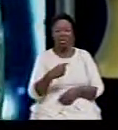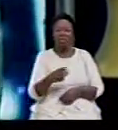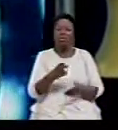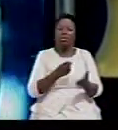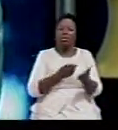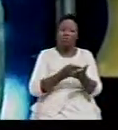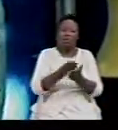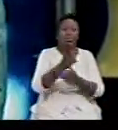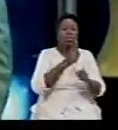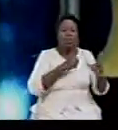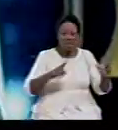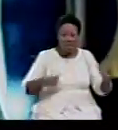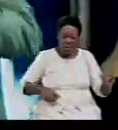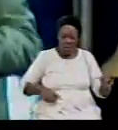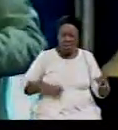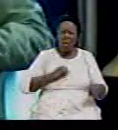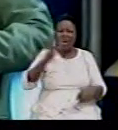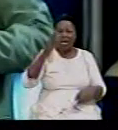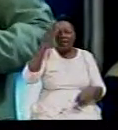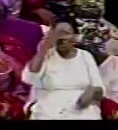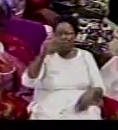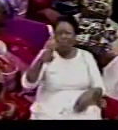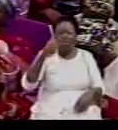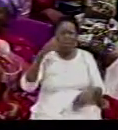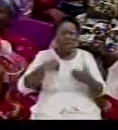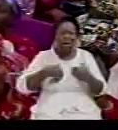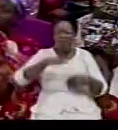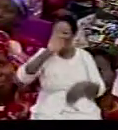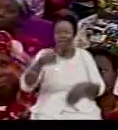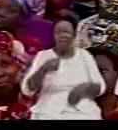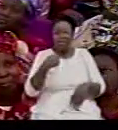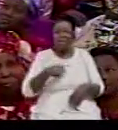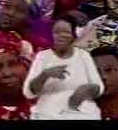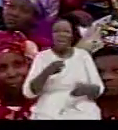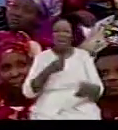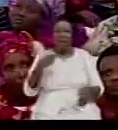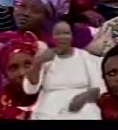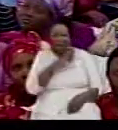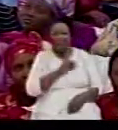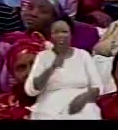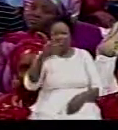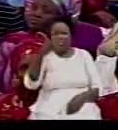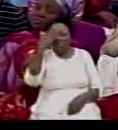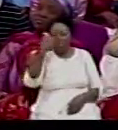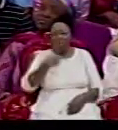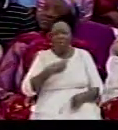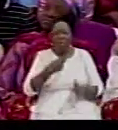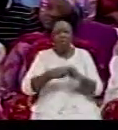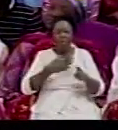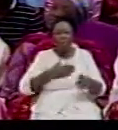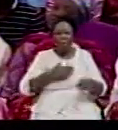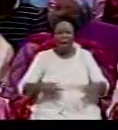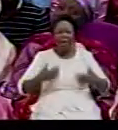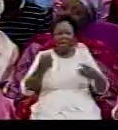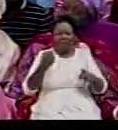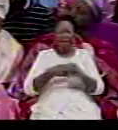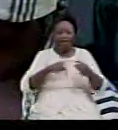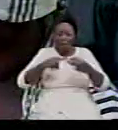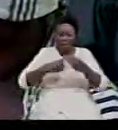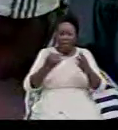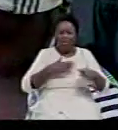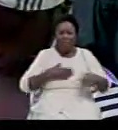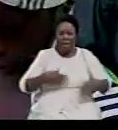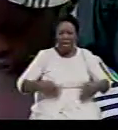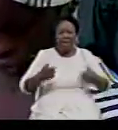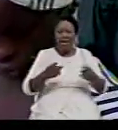telling a lie. You know me from my heart, from my background, and from my lifestyle. You know my